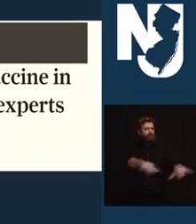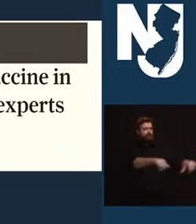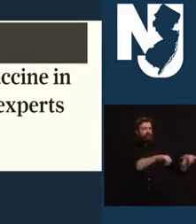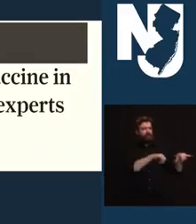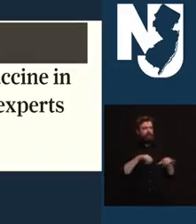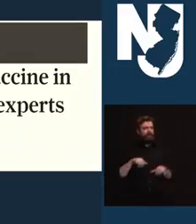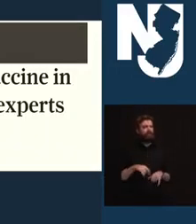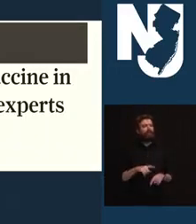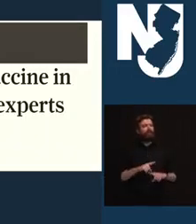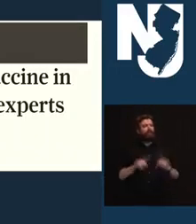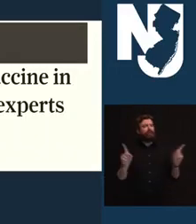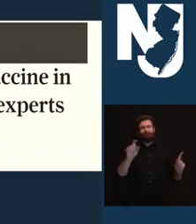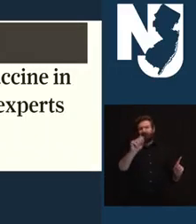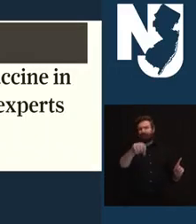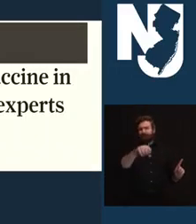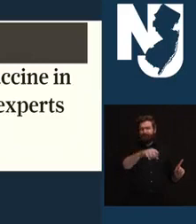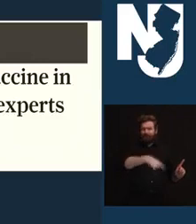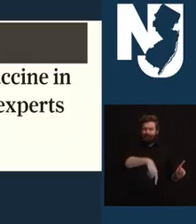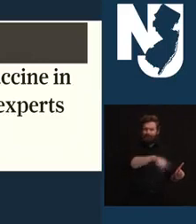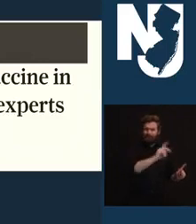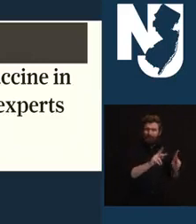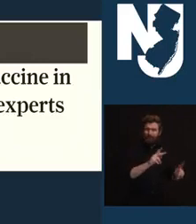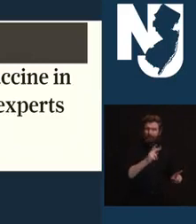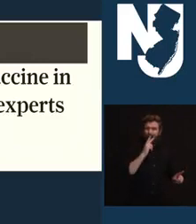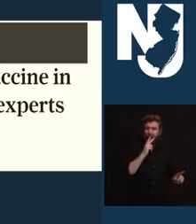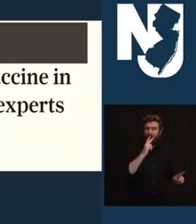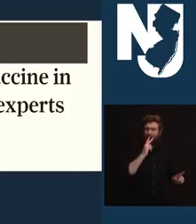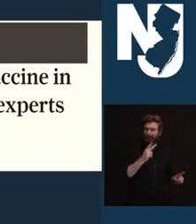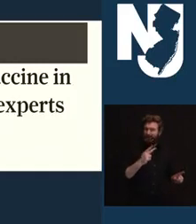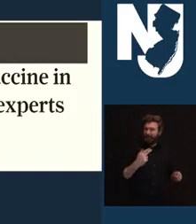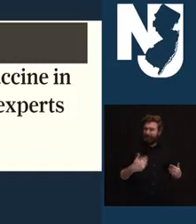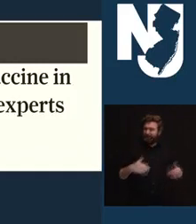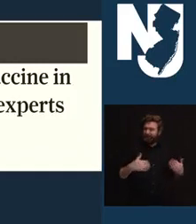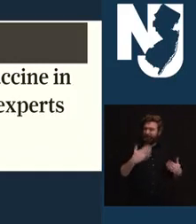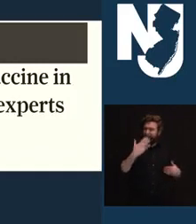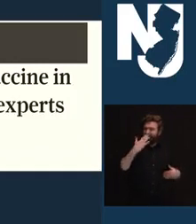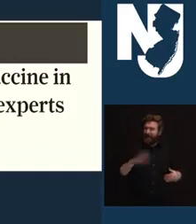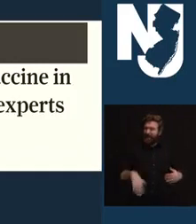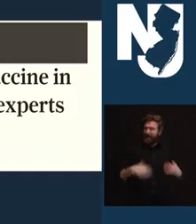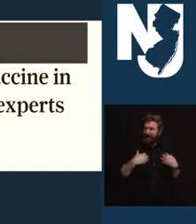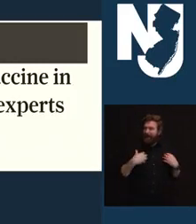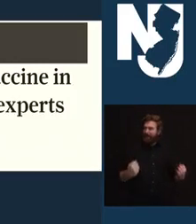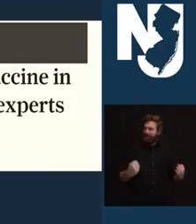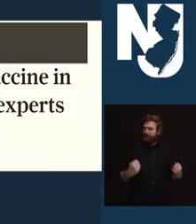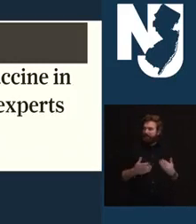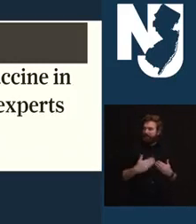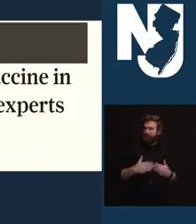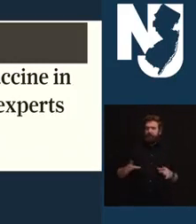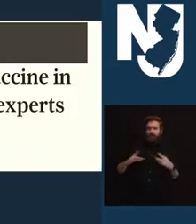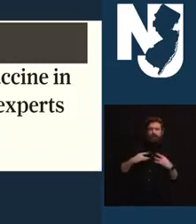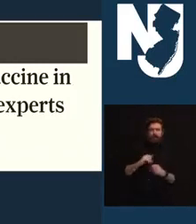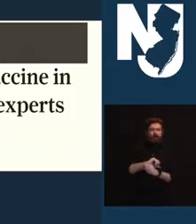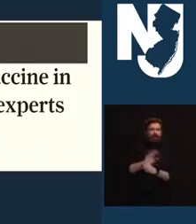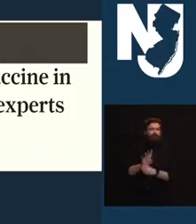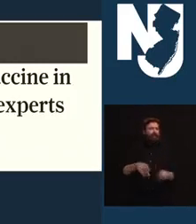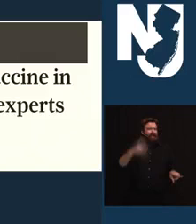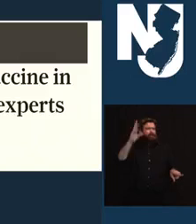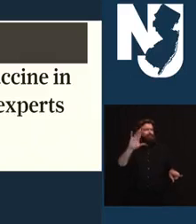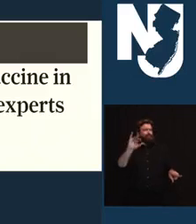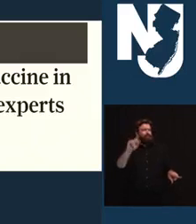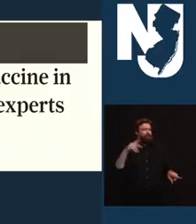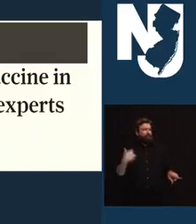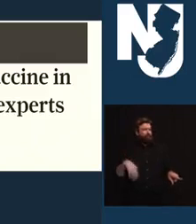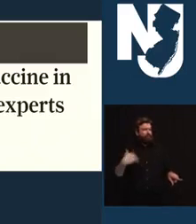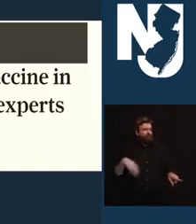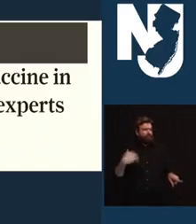time, we are stuck in a position where we have to prioritize a limited federal produced or at